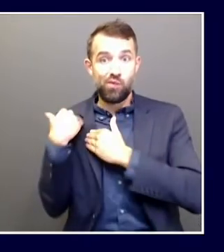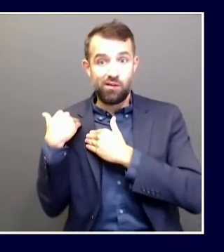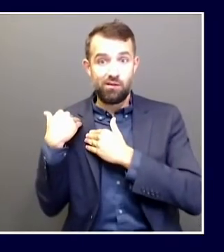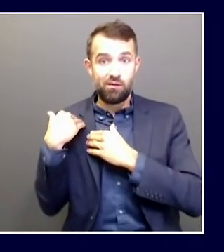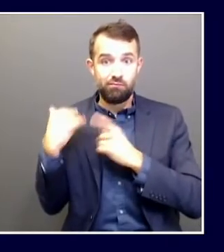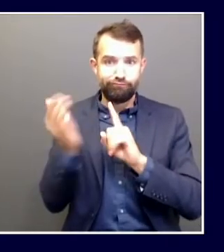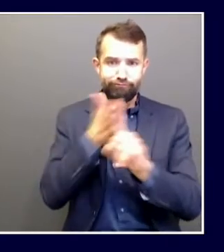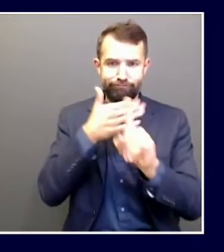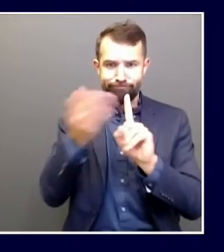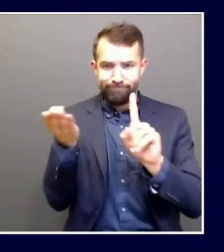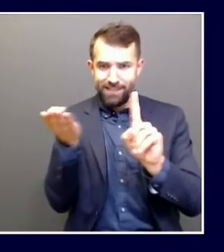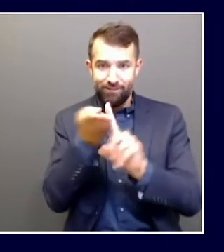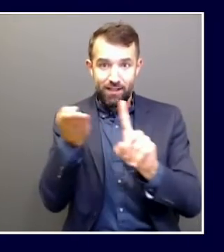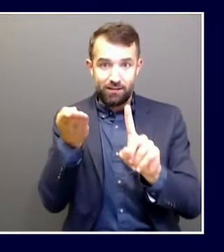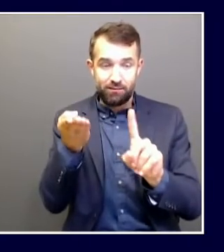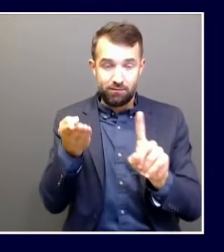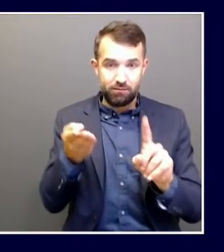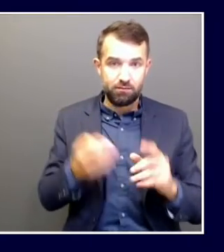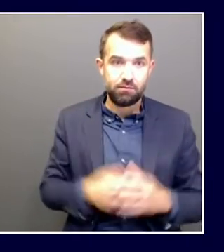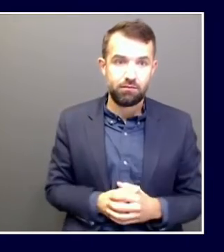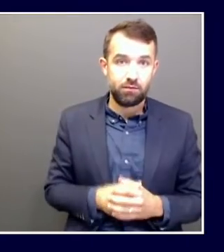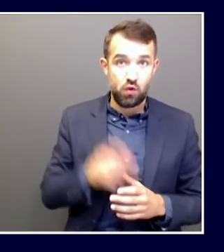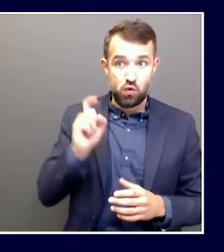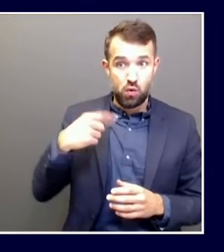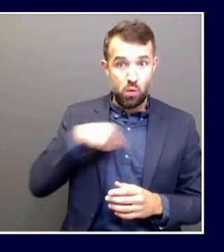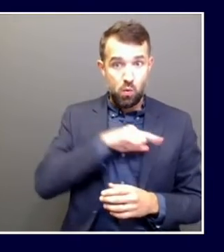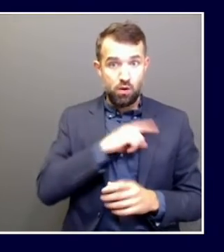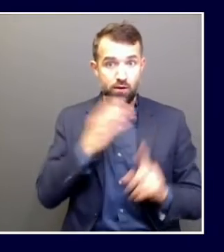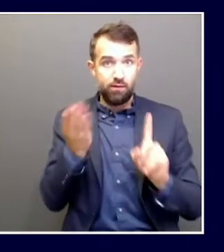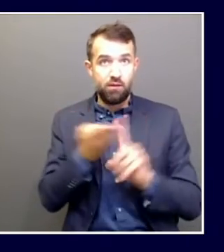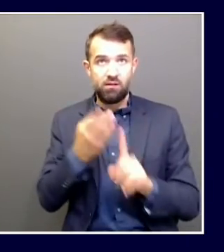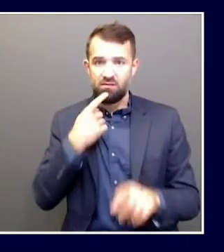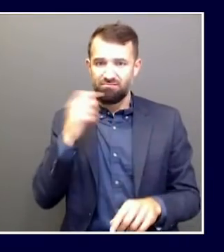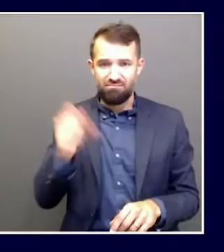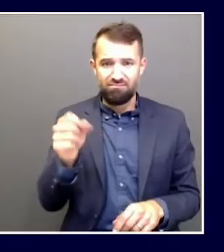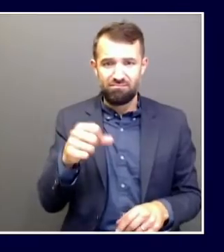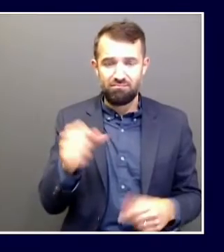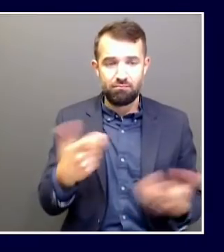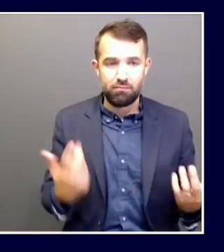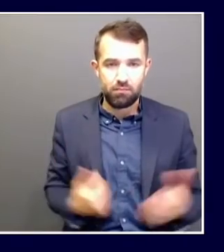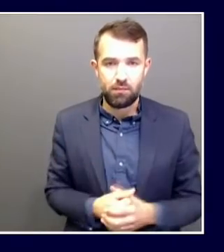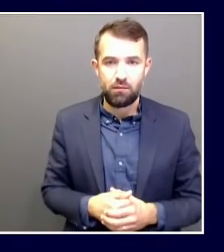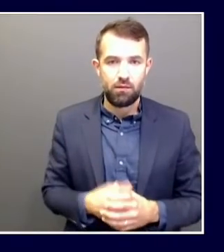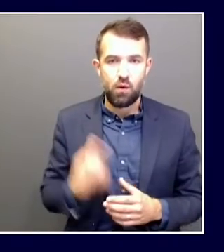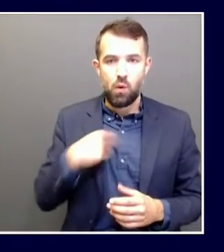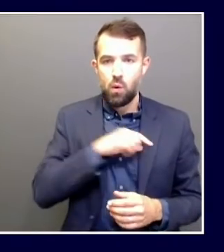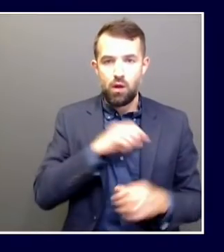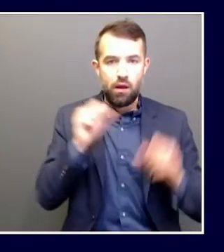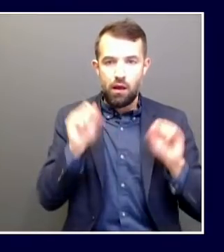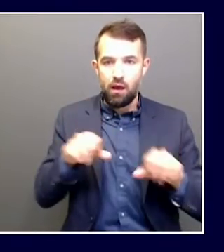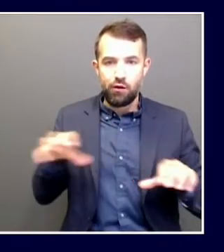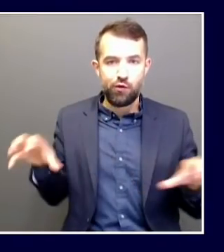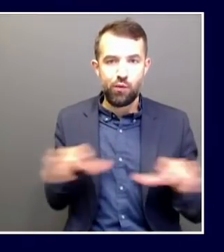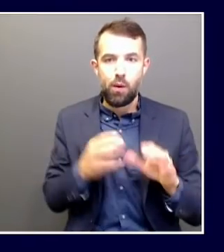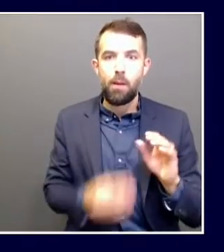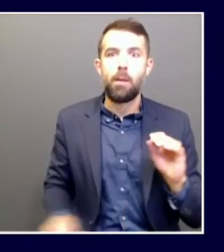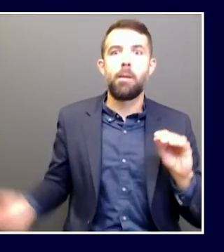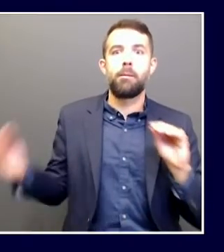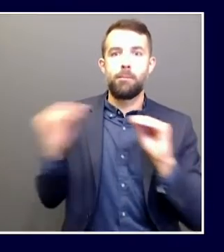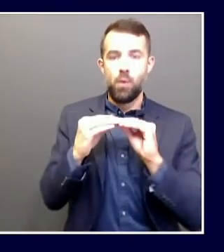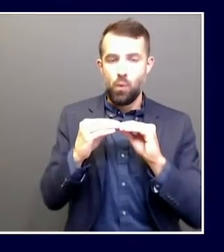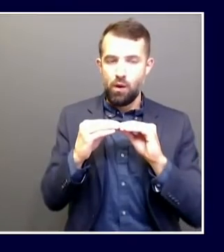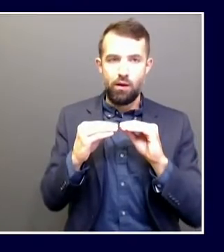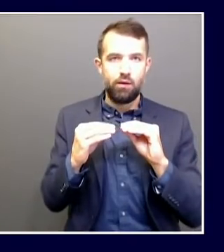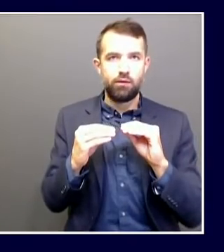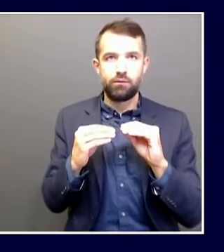is yes. There's no question about that. We can always be doing more to communicate the safety and value